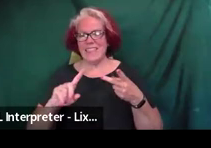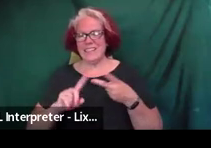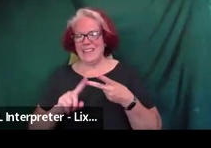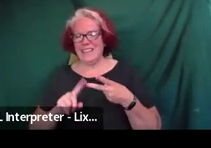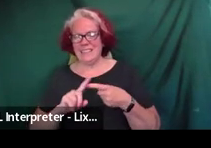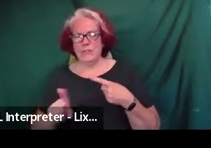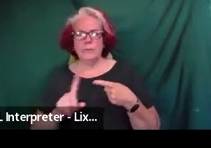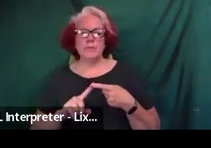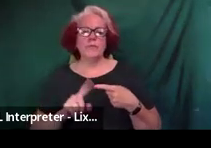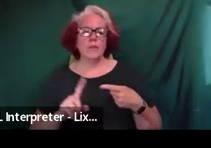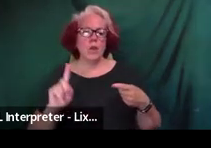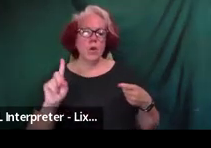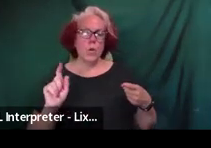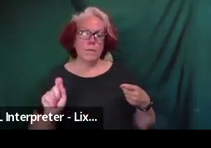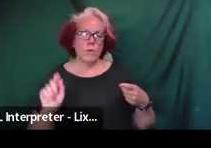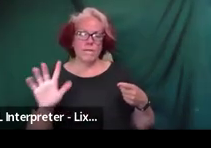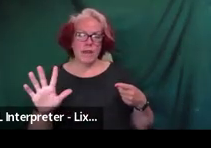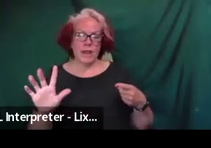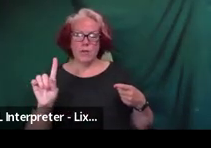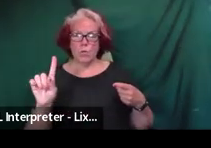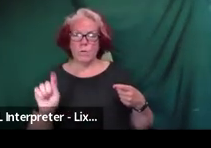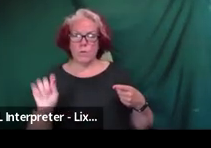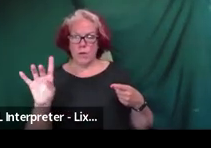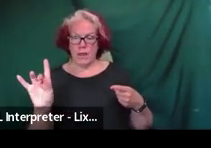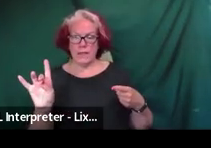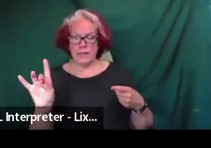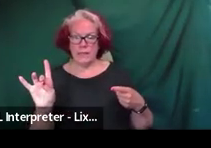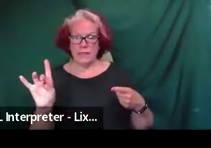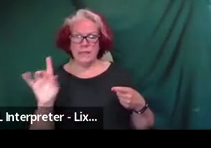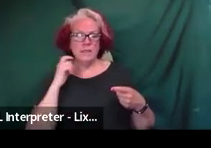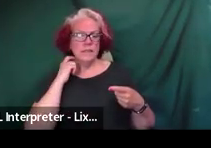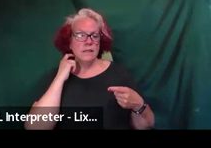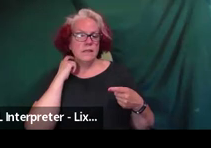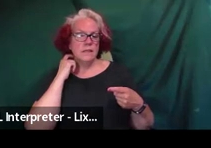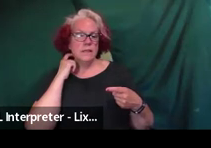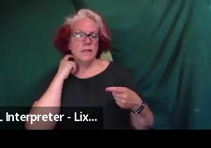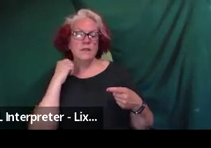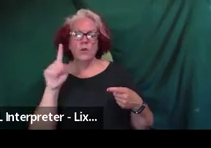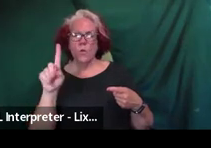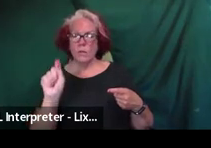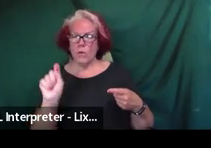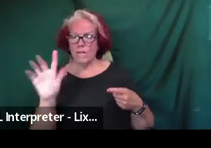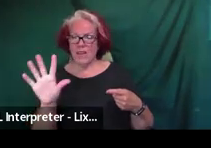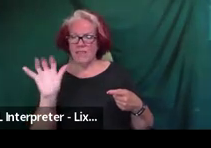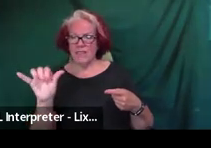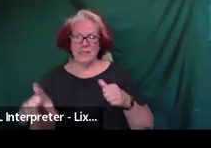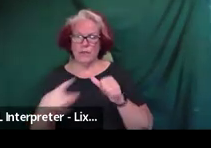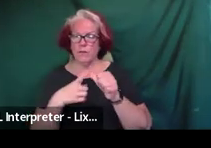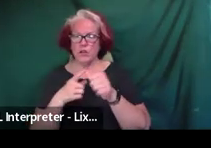question. So on 1.5 and 1.8? That's right. Okay. So 1.5, this is the first interim